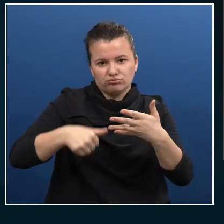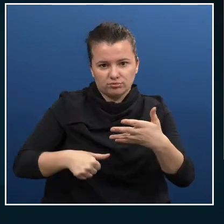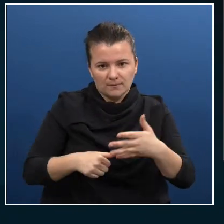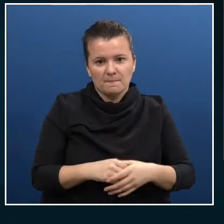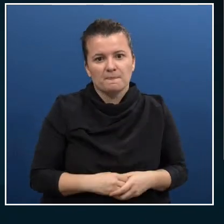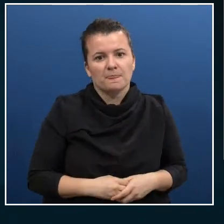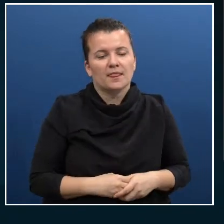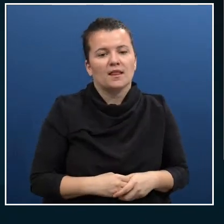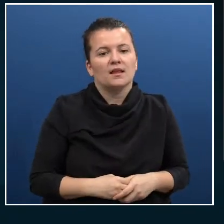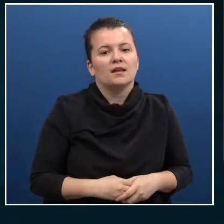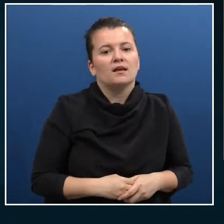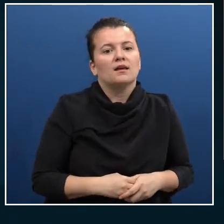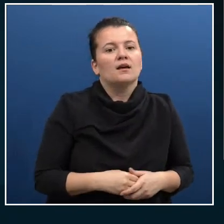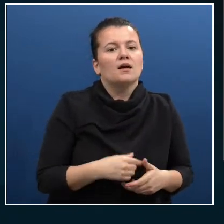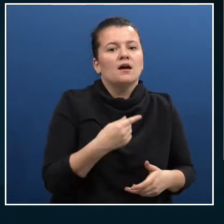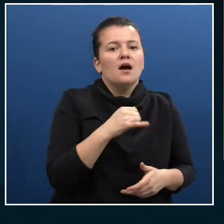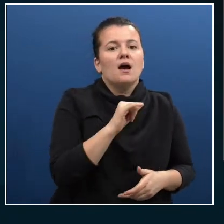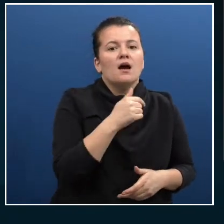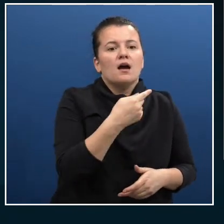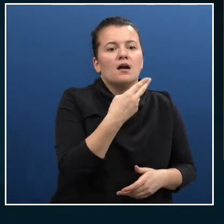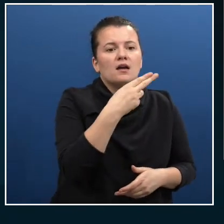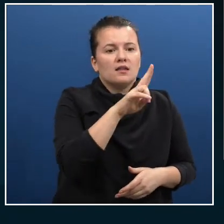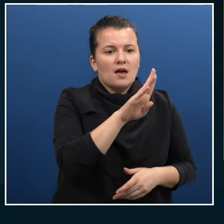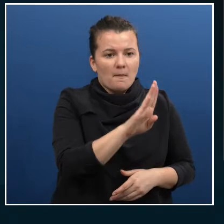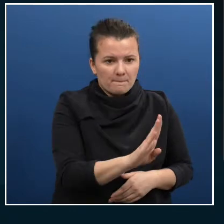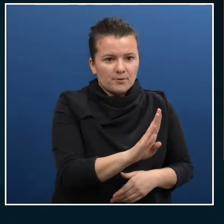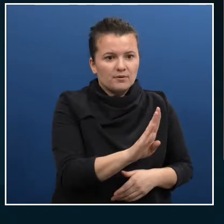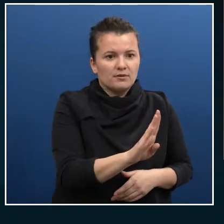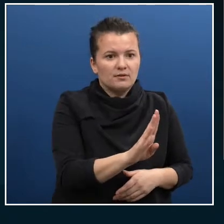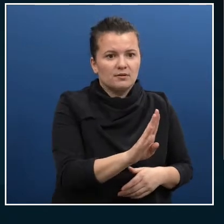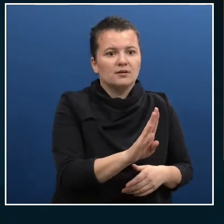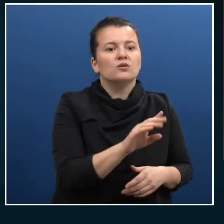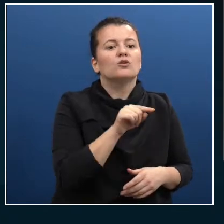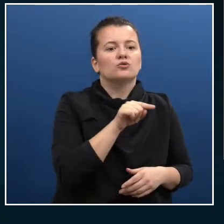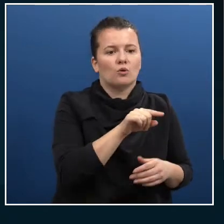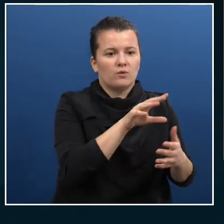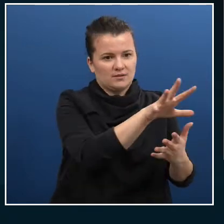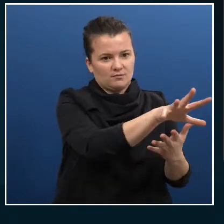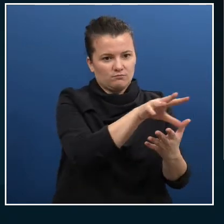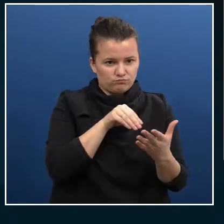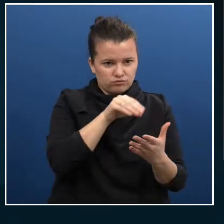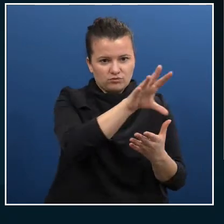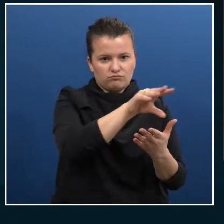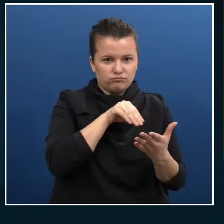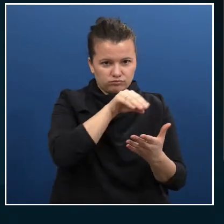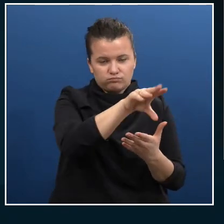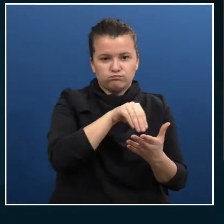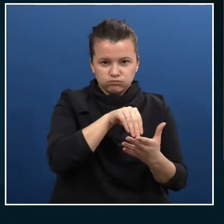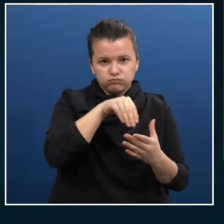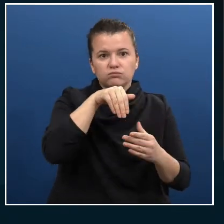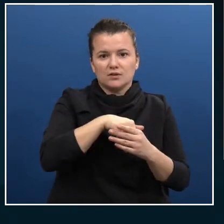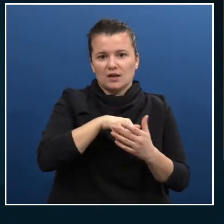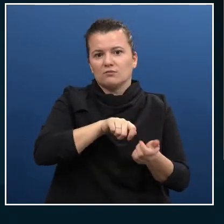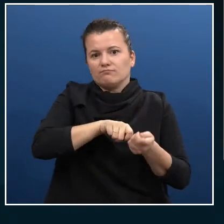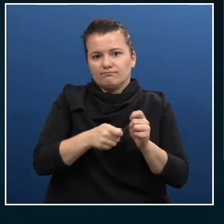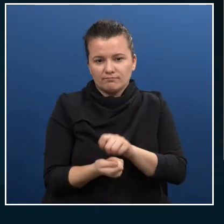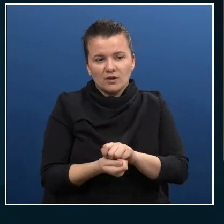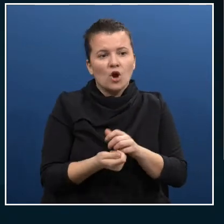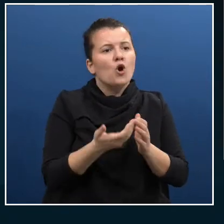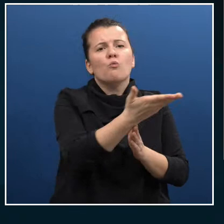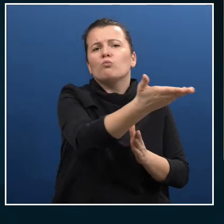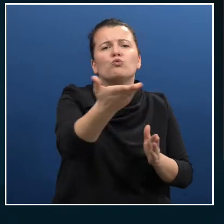GitHub mastering from Markdown. And what you can do very easily, you have a text